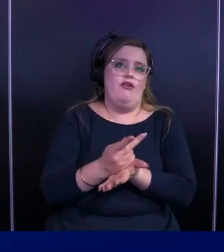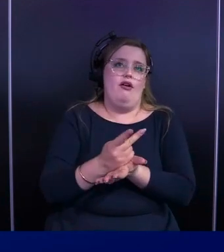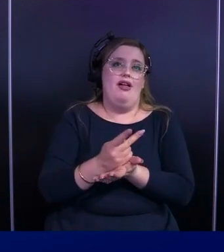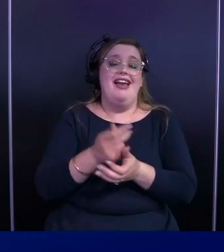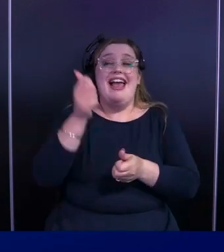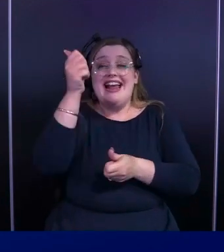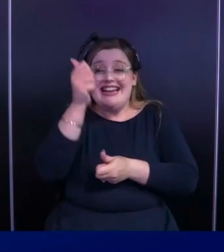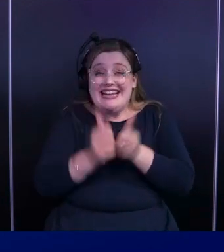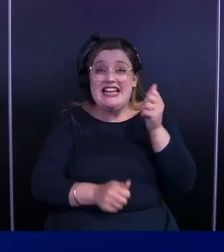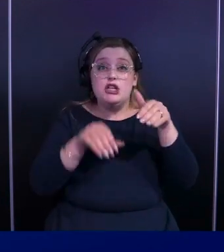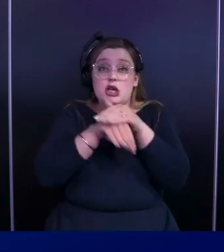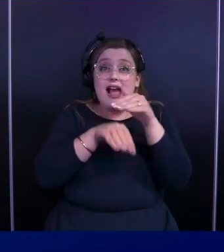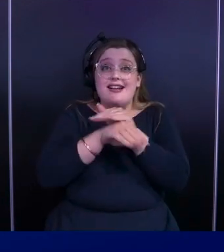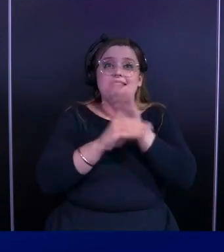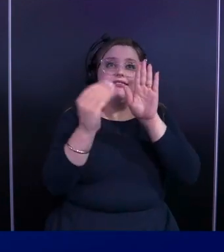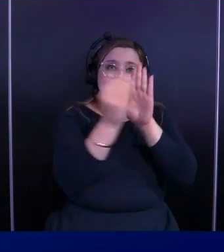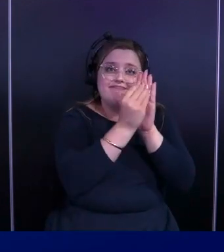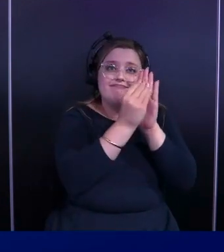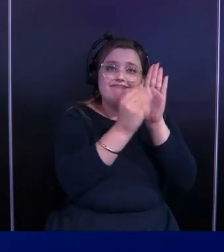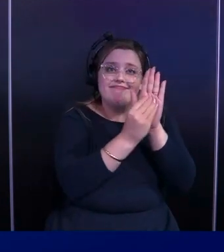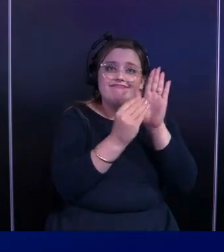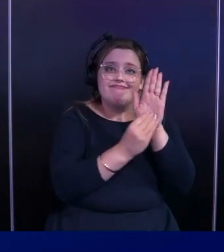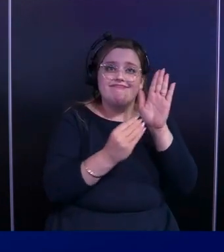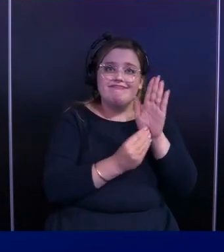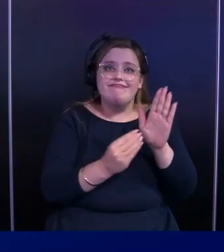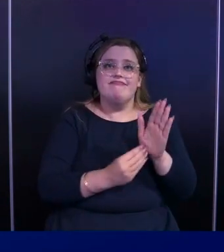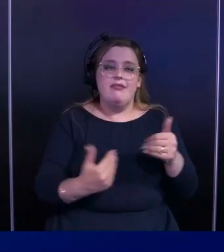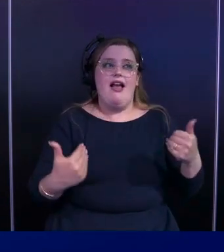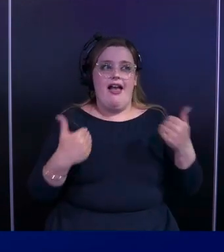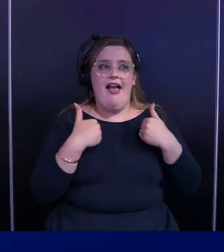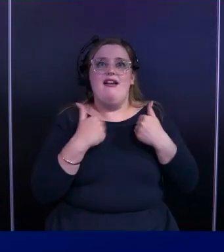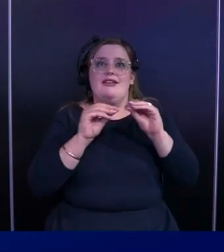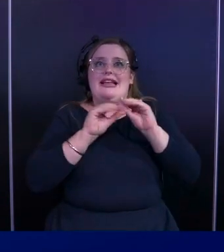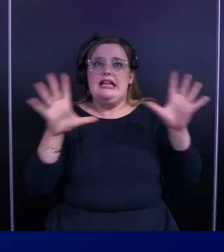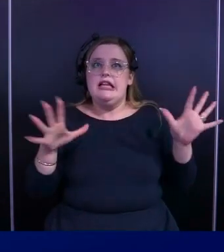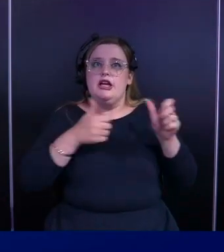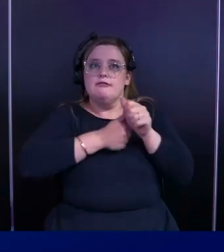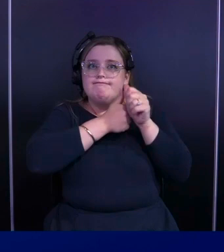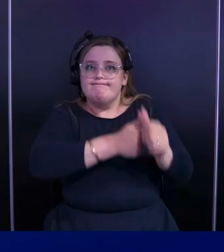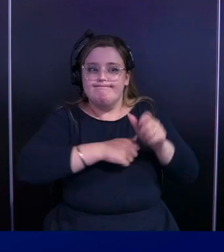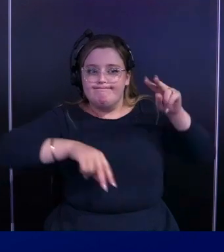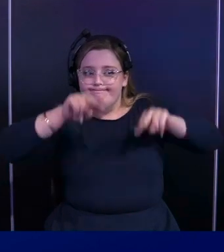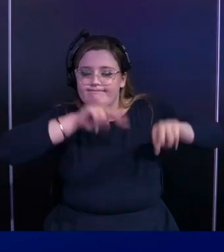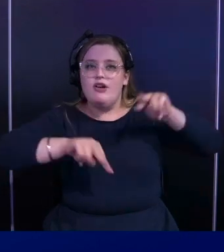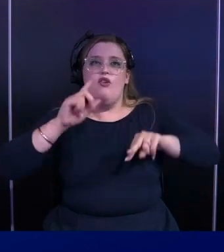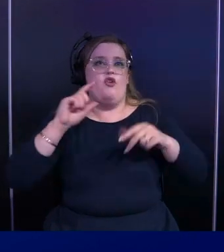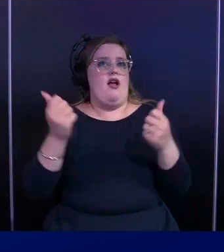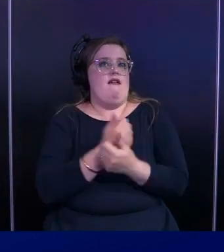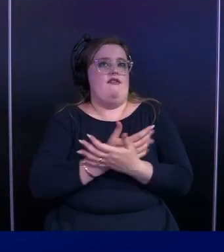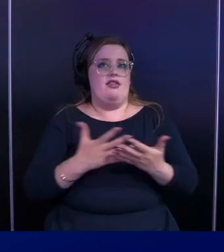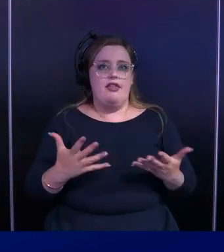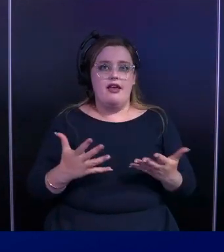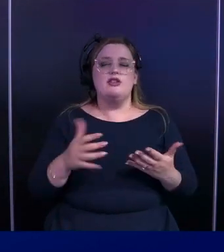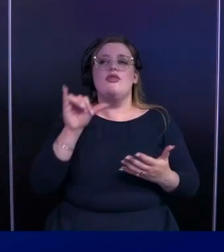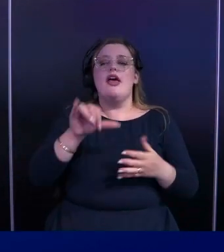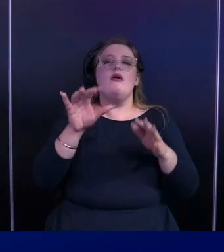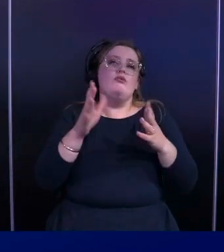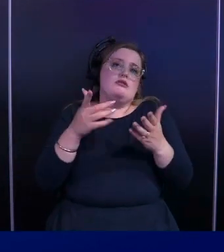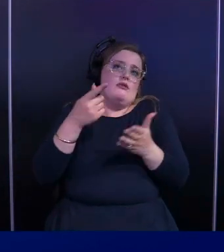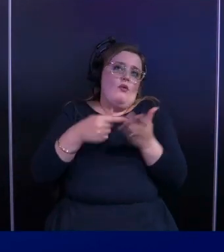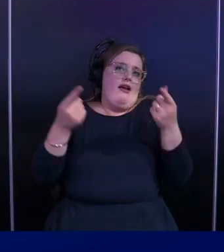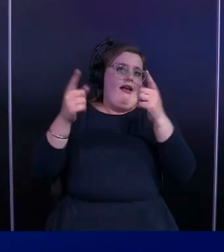is logged, and there's a trail behind all of this. So that's really what the claims have been about. The report went in, looked at the design, evaluated